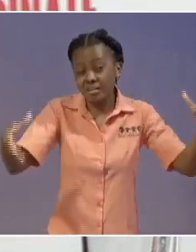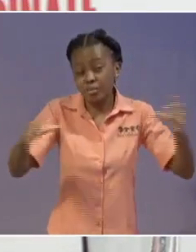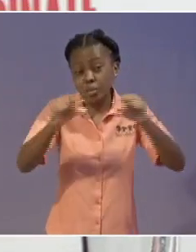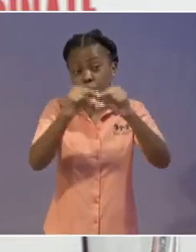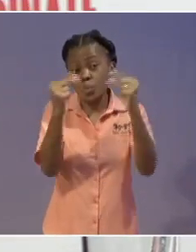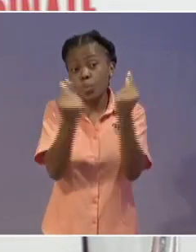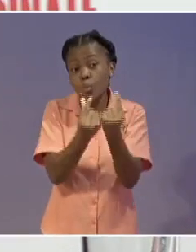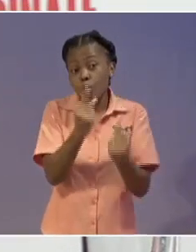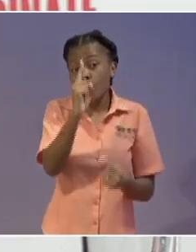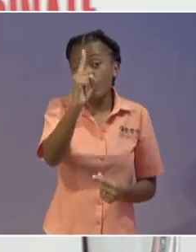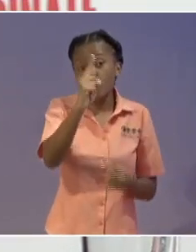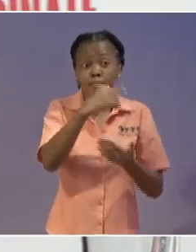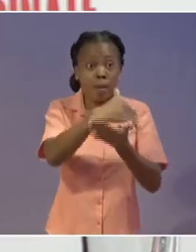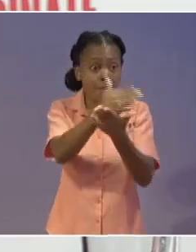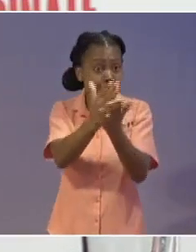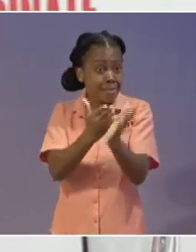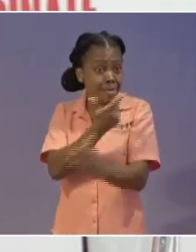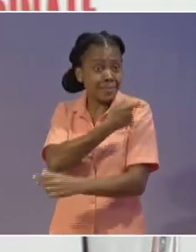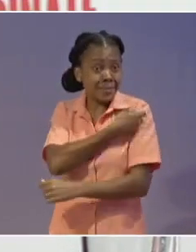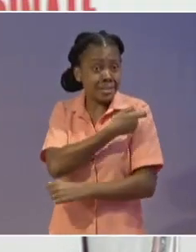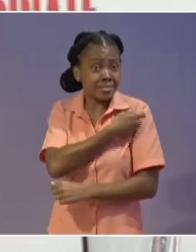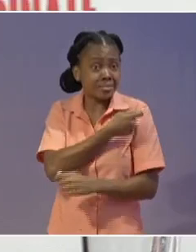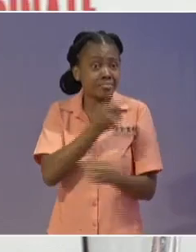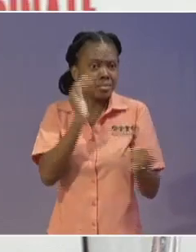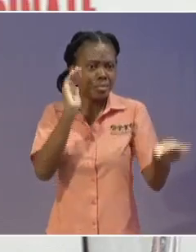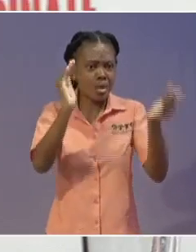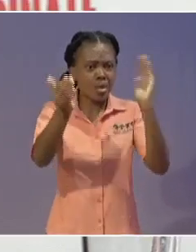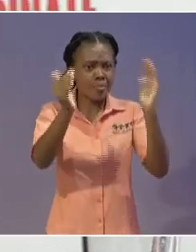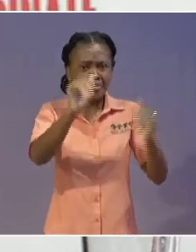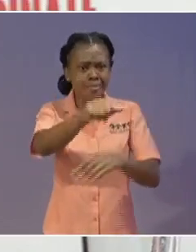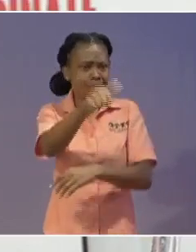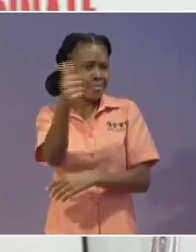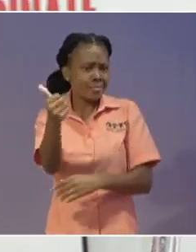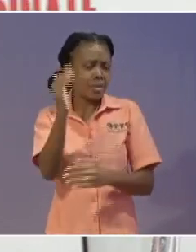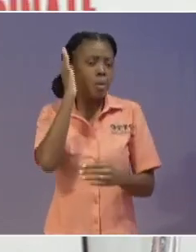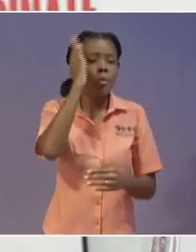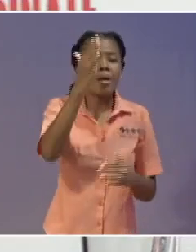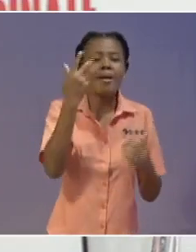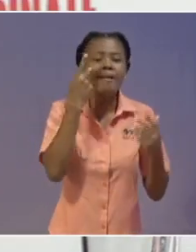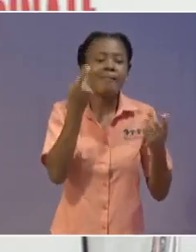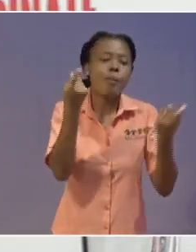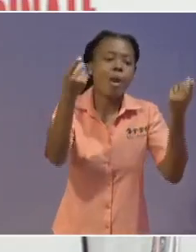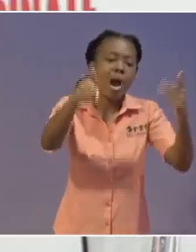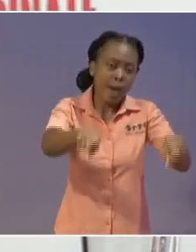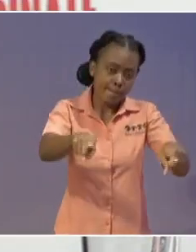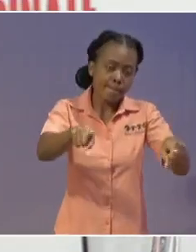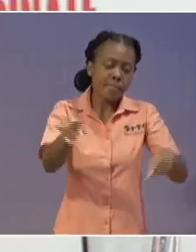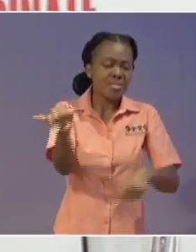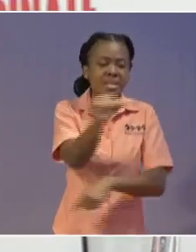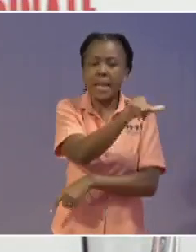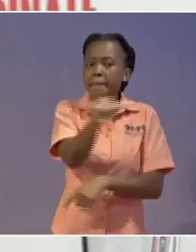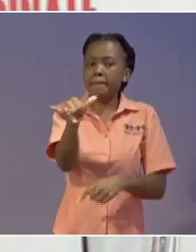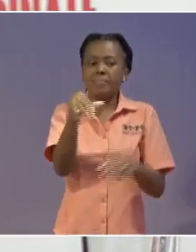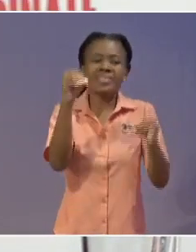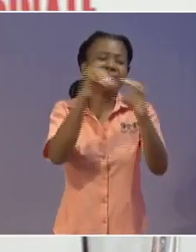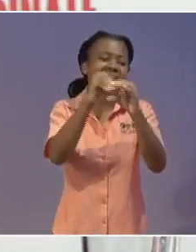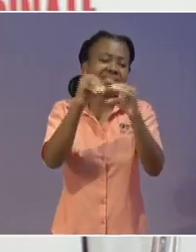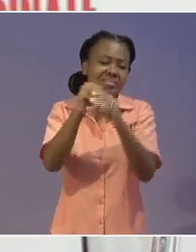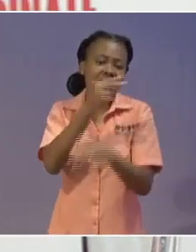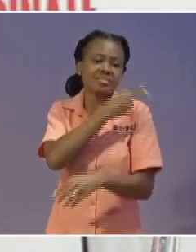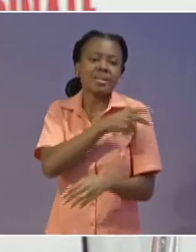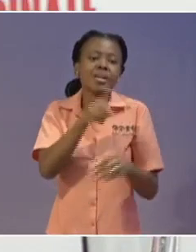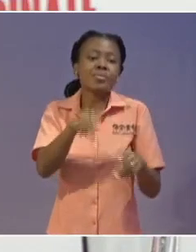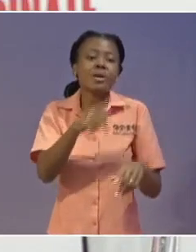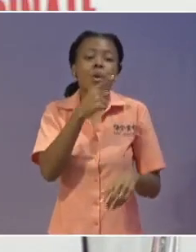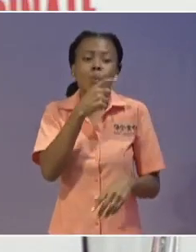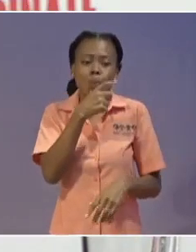first place, and that would generally be reflected proportionally in those who have passed on. What is actually more important is the fact